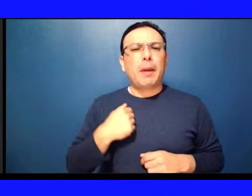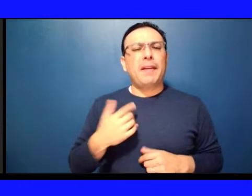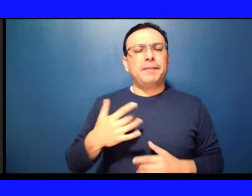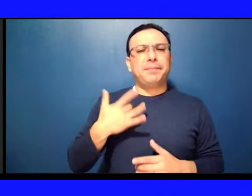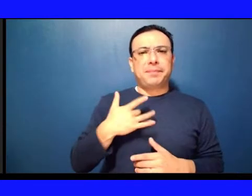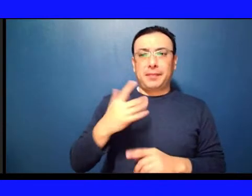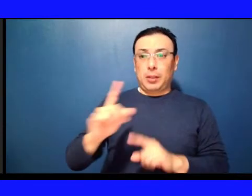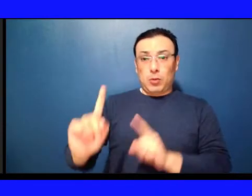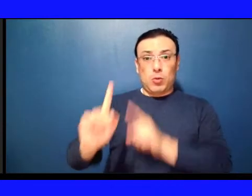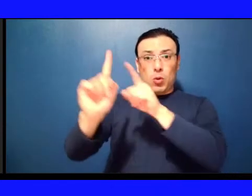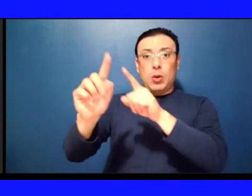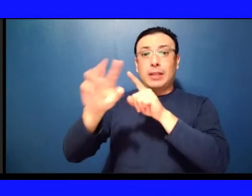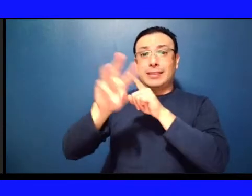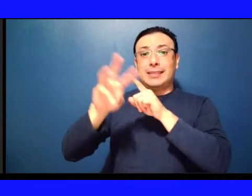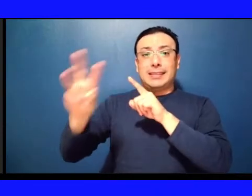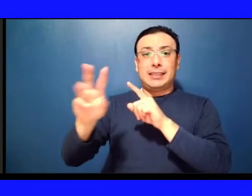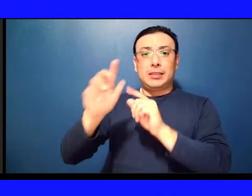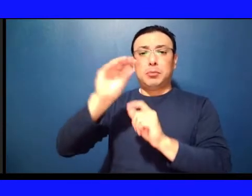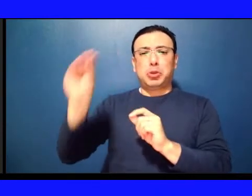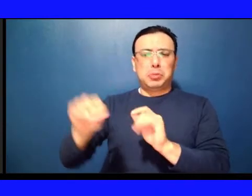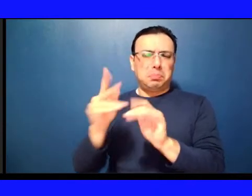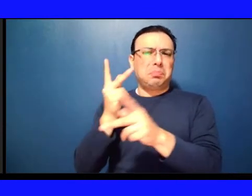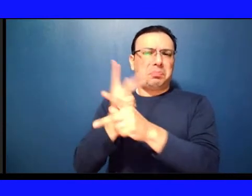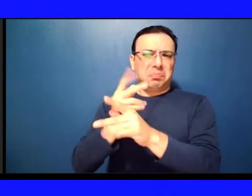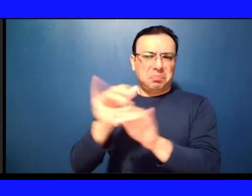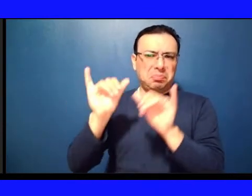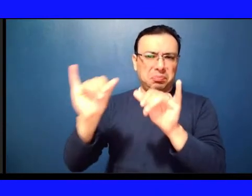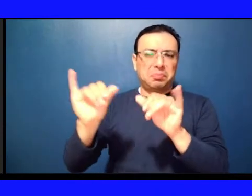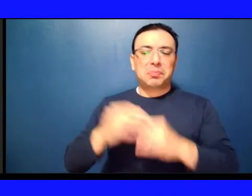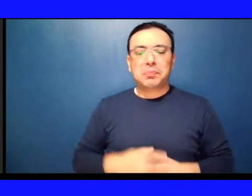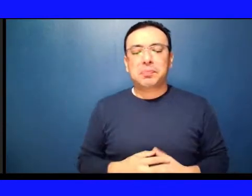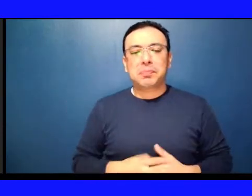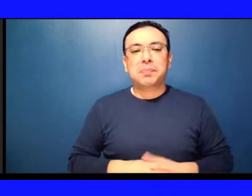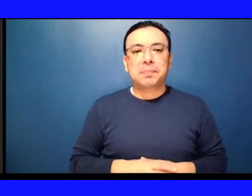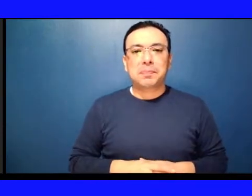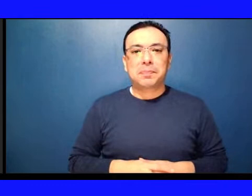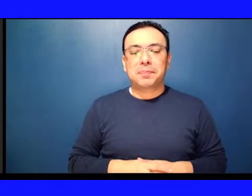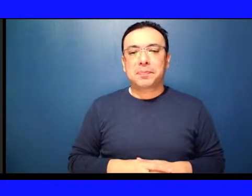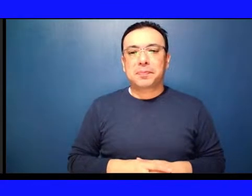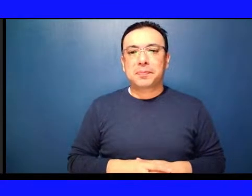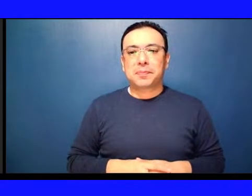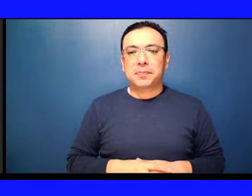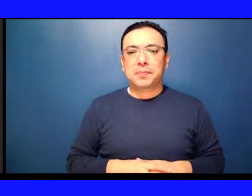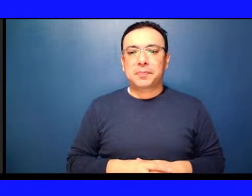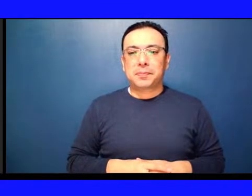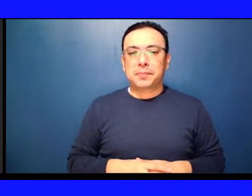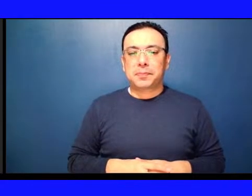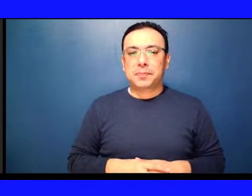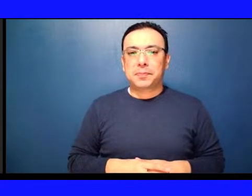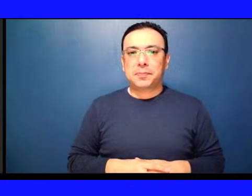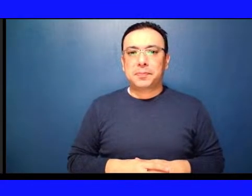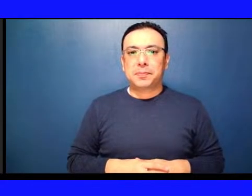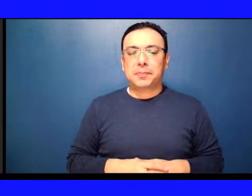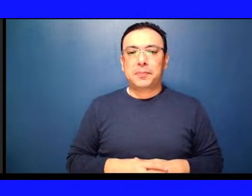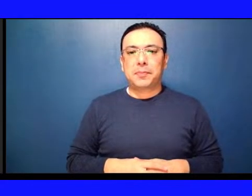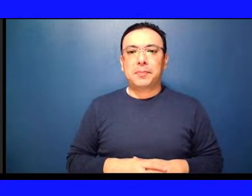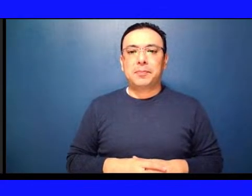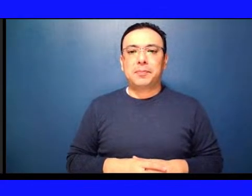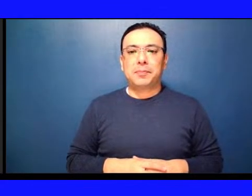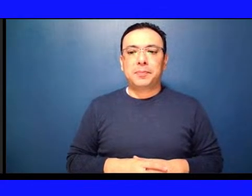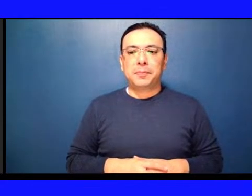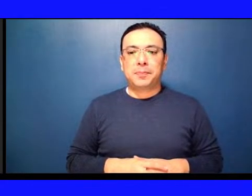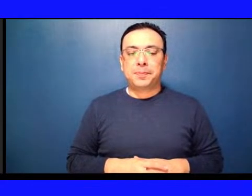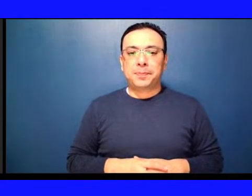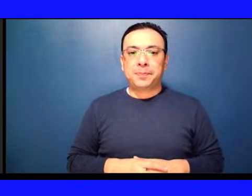domain. As I think some of the board members heard in the Equity, Diversity, and Inclusion Committee, making good progress